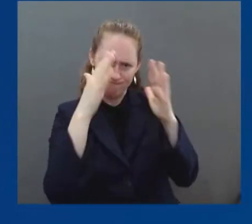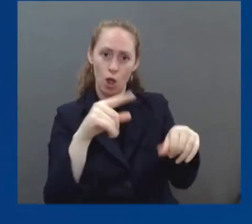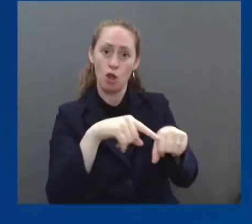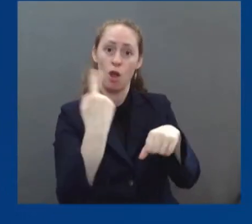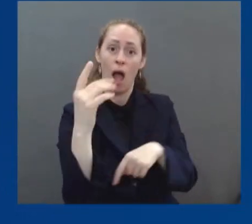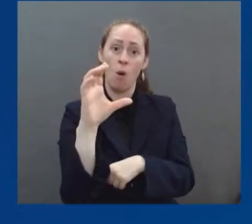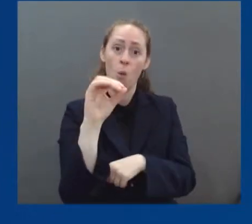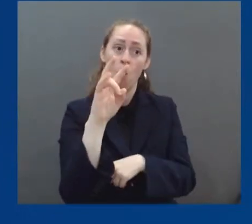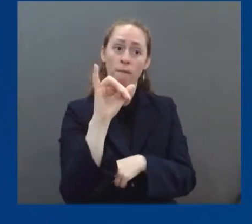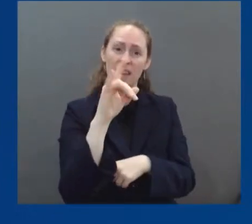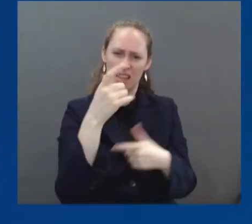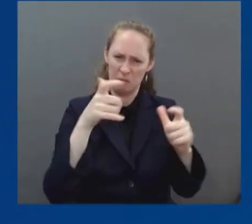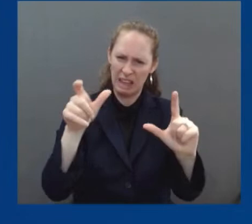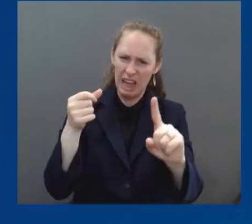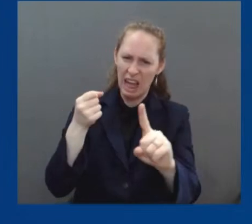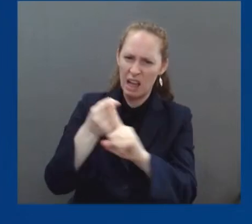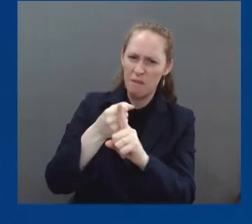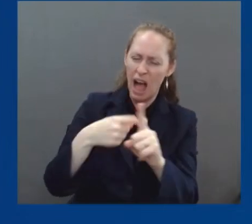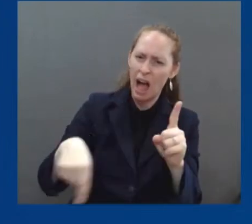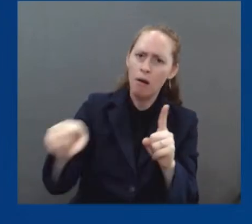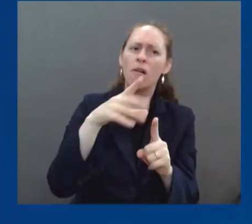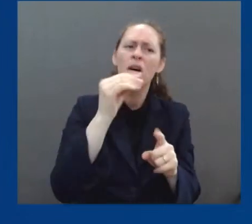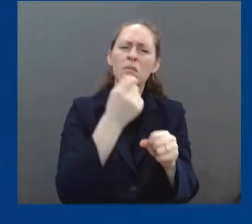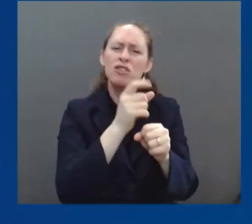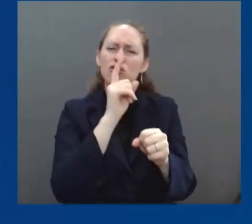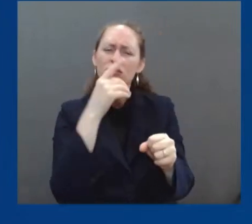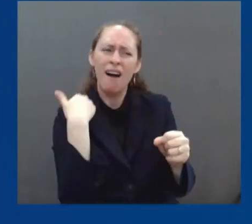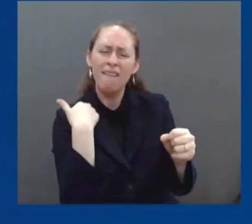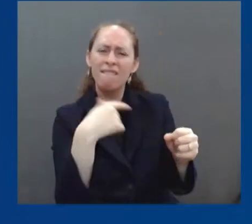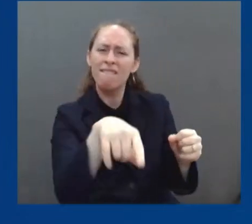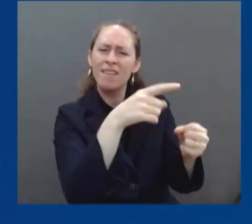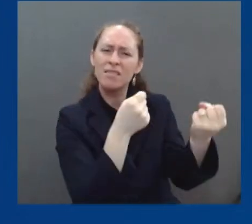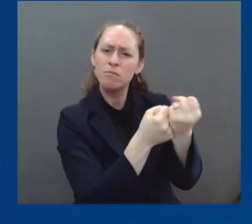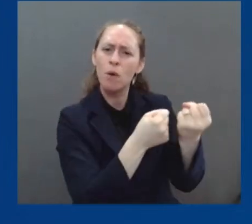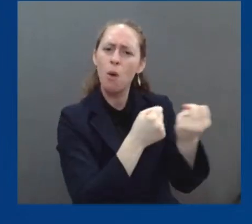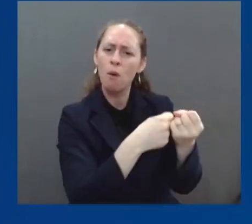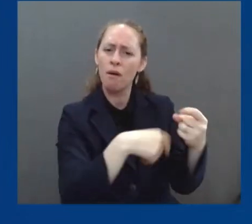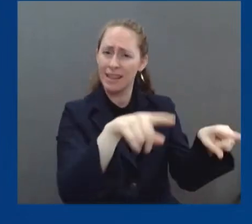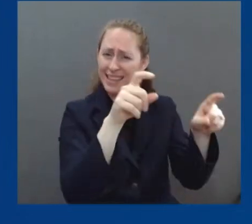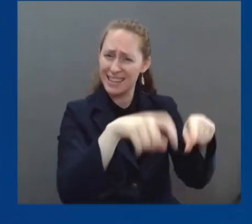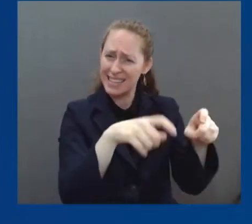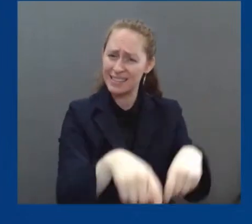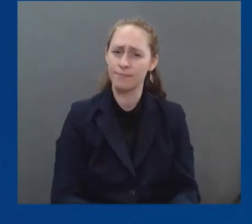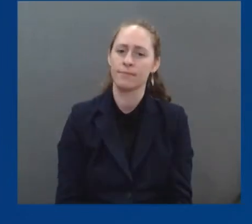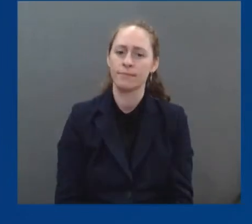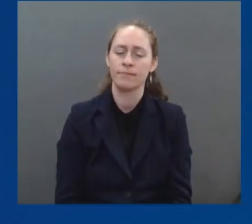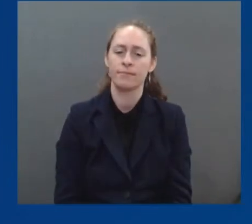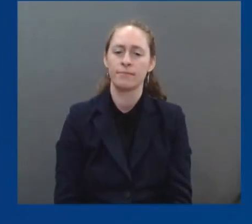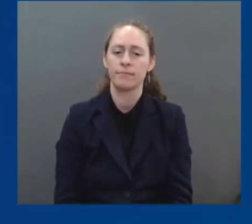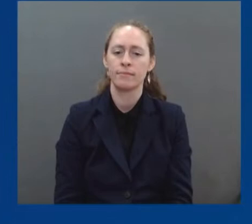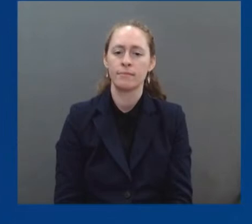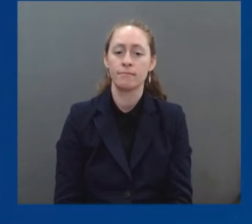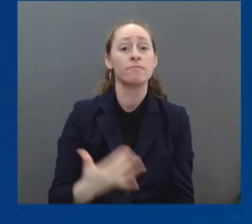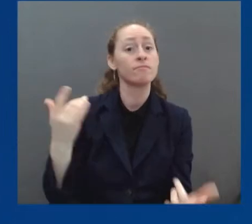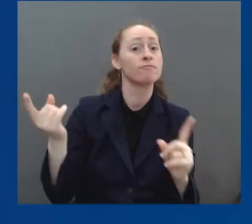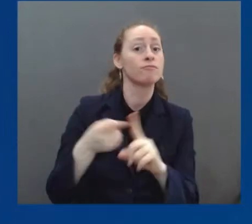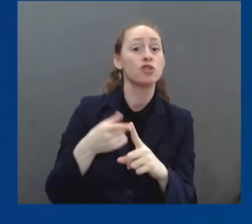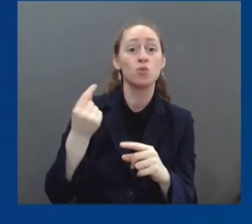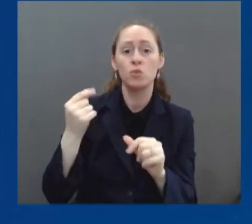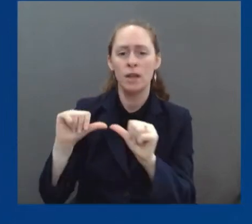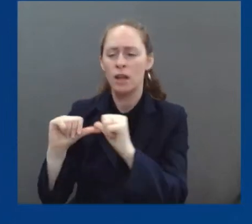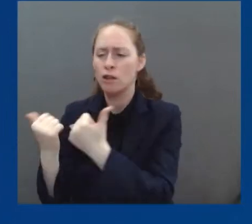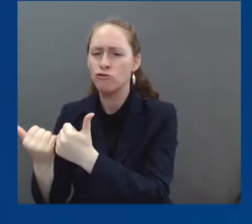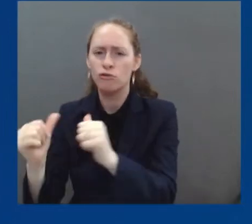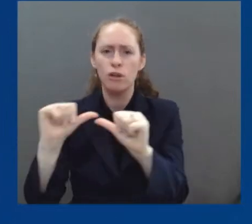To do this, we're launching the first ever interagency national research agenda on long COVID, a national research